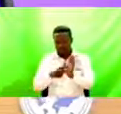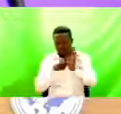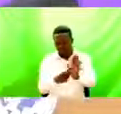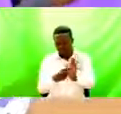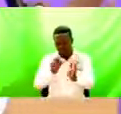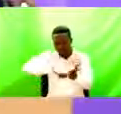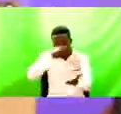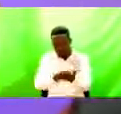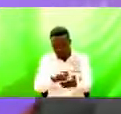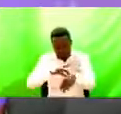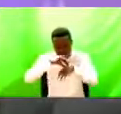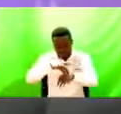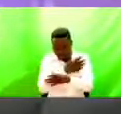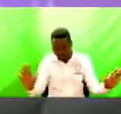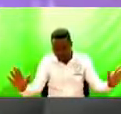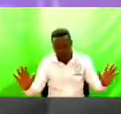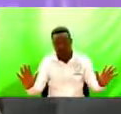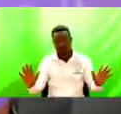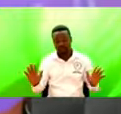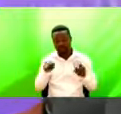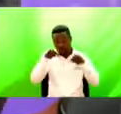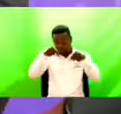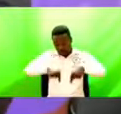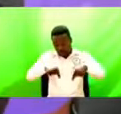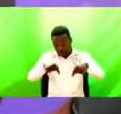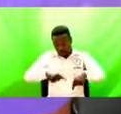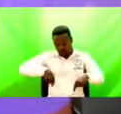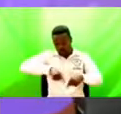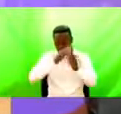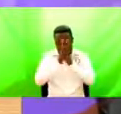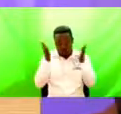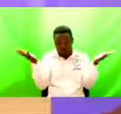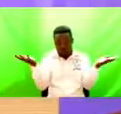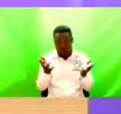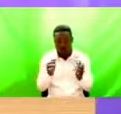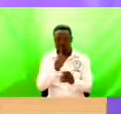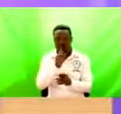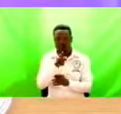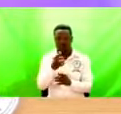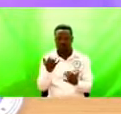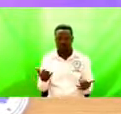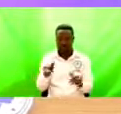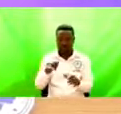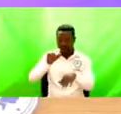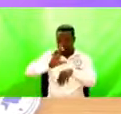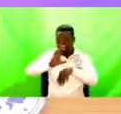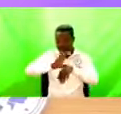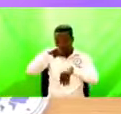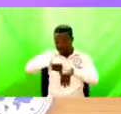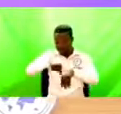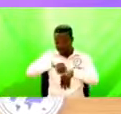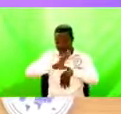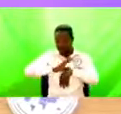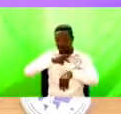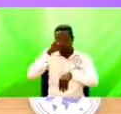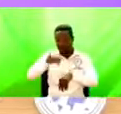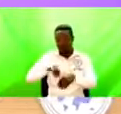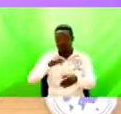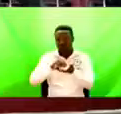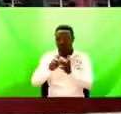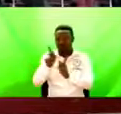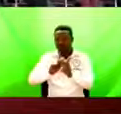evident in ministry. And today, our prayer is that, and you know, now in the Church of Pentecost, it is not only a selected few